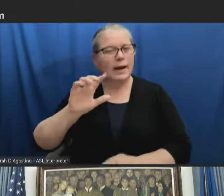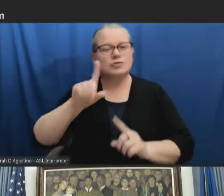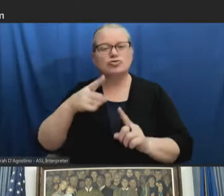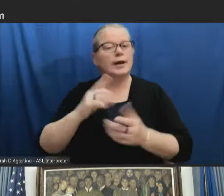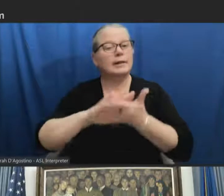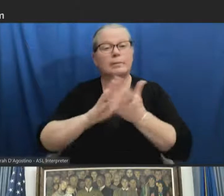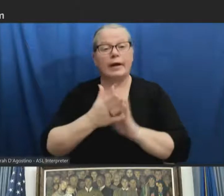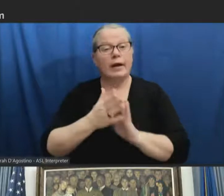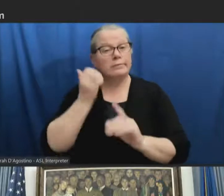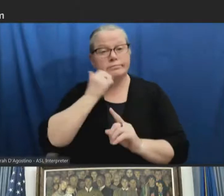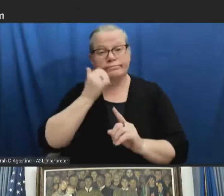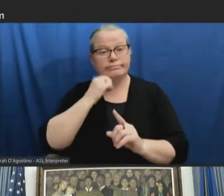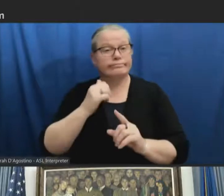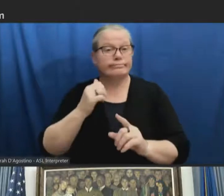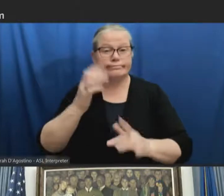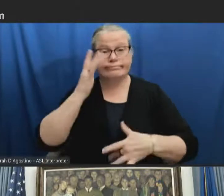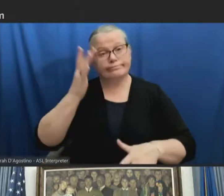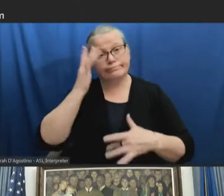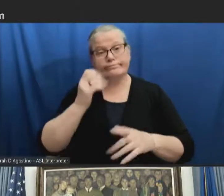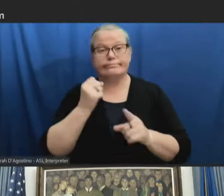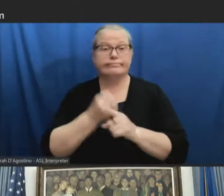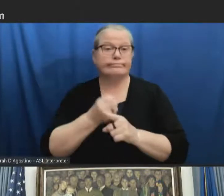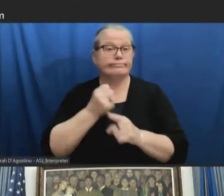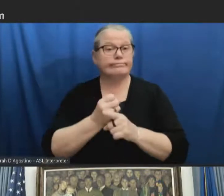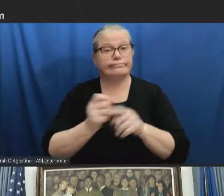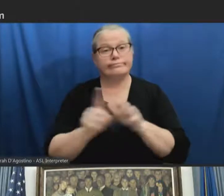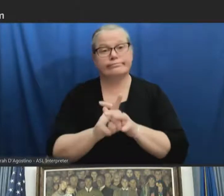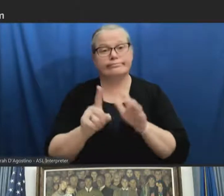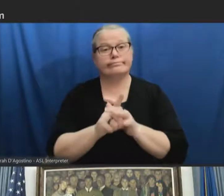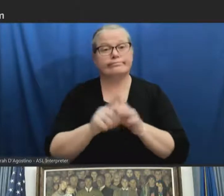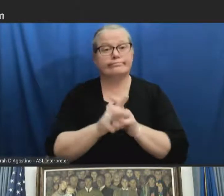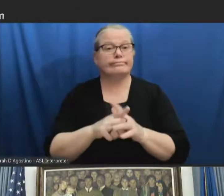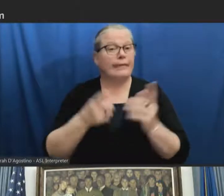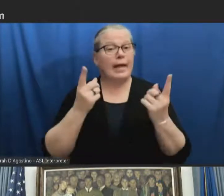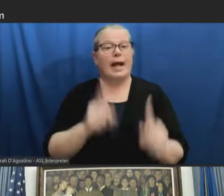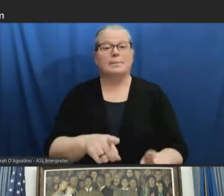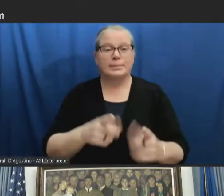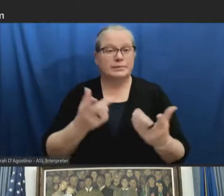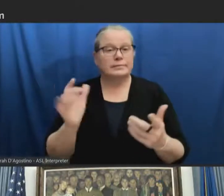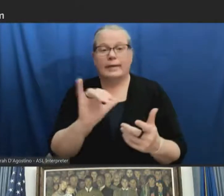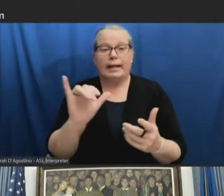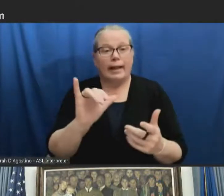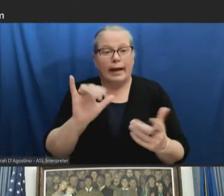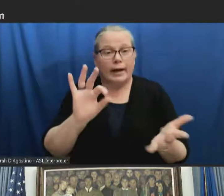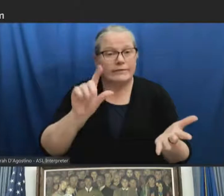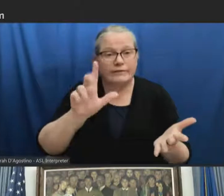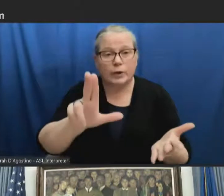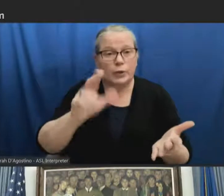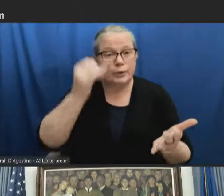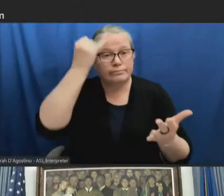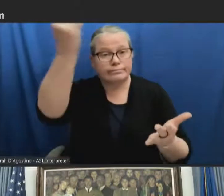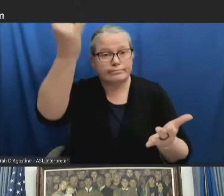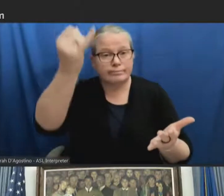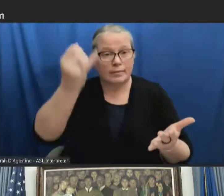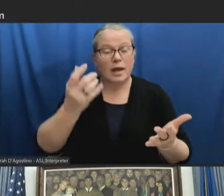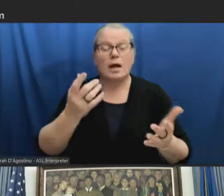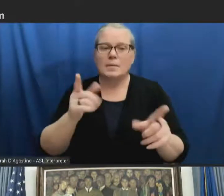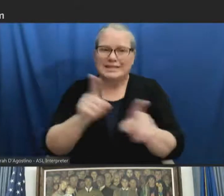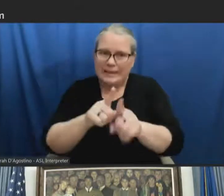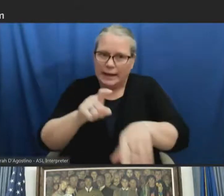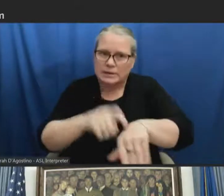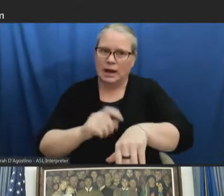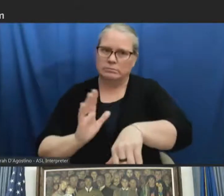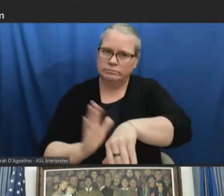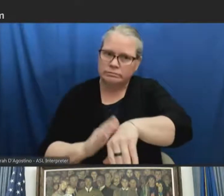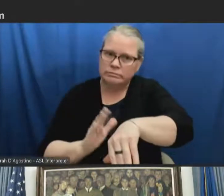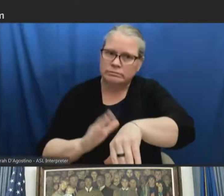Dr. Gottlieb has, but I also do have caution about this virus surprising us throughout this pandemic at